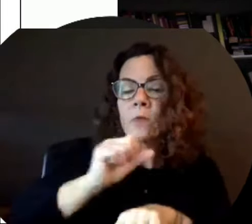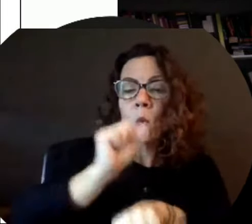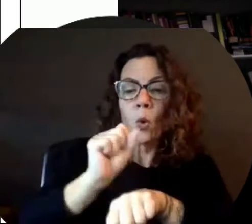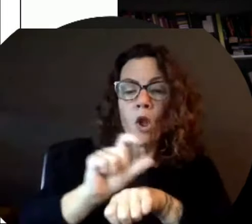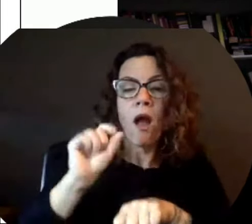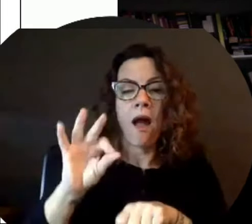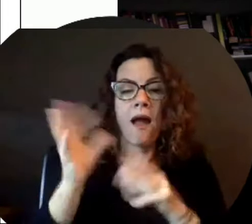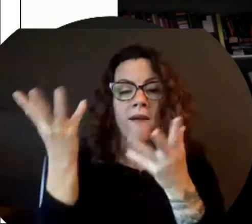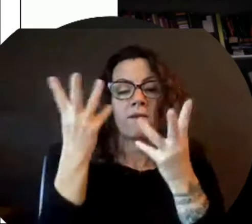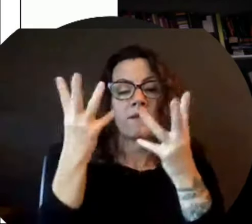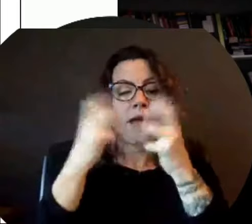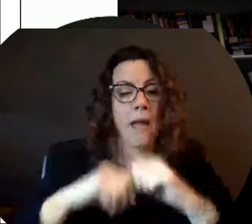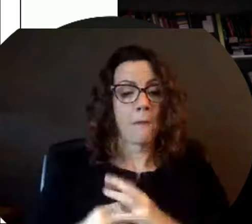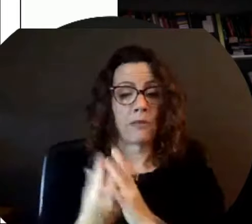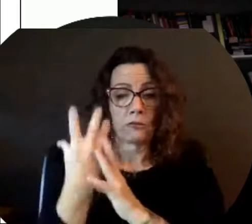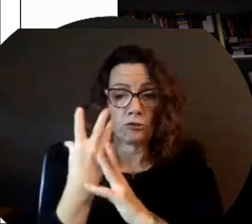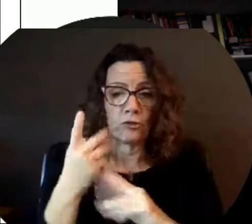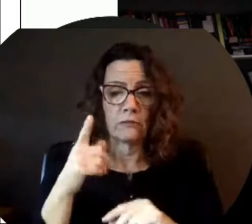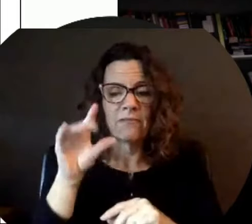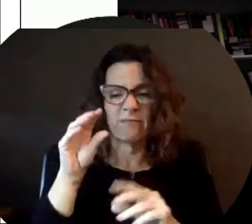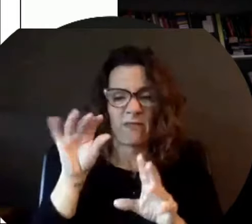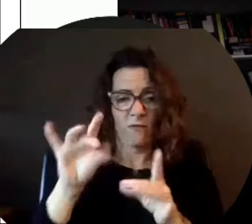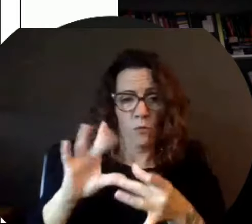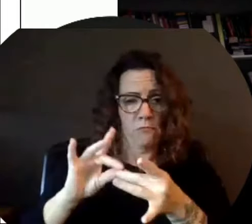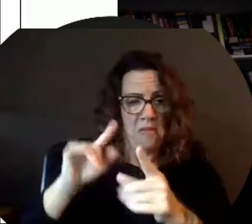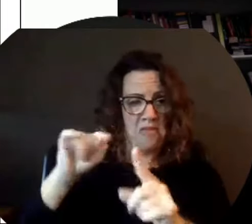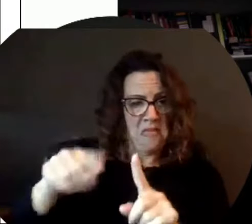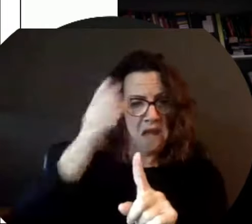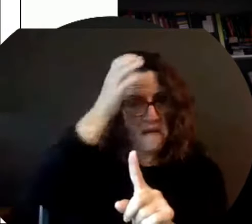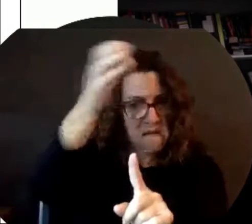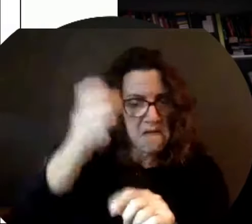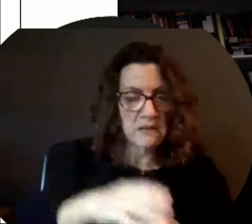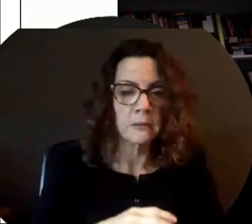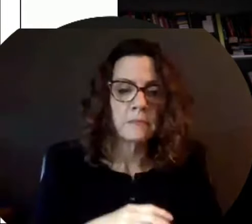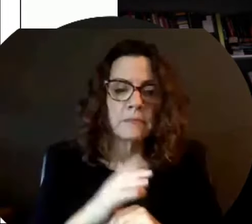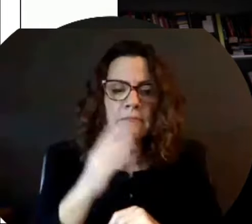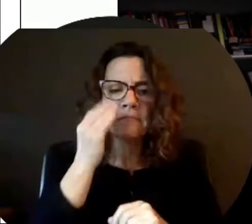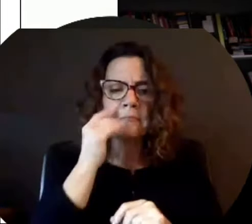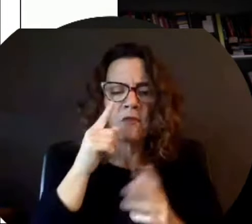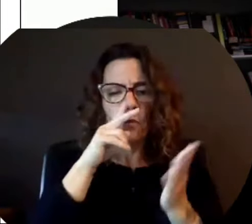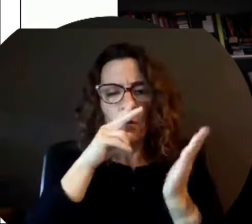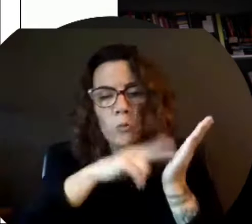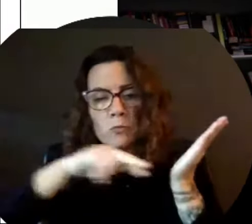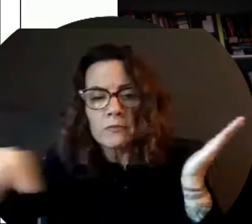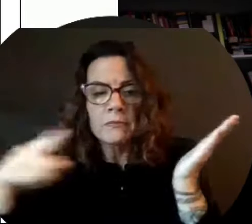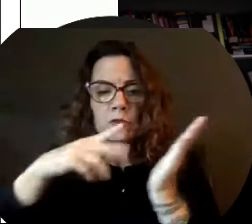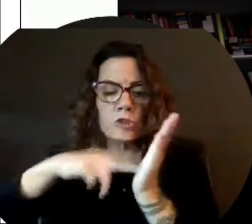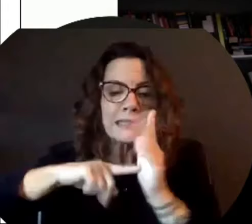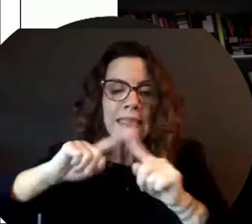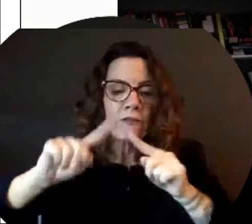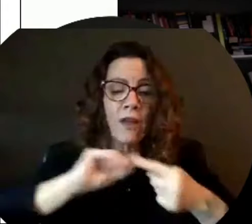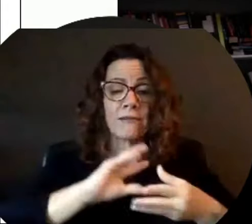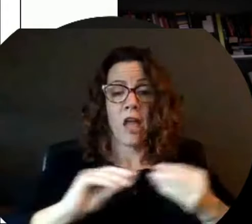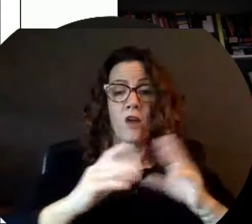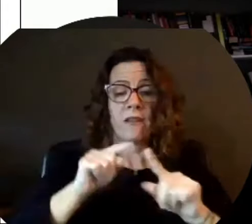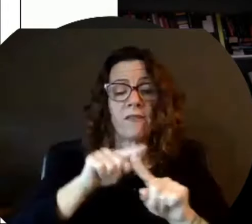the ways that runaways, permanent and semi-permanent runaways, really depended on the